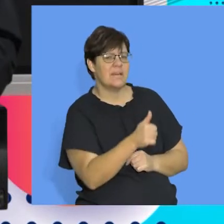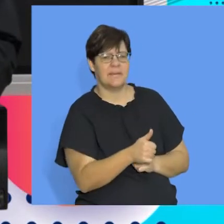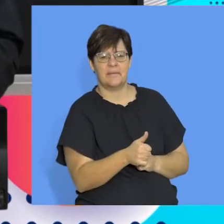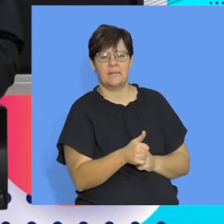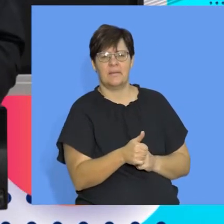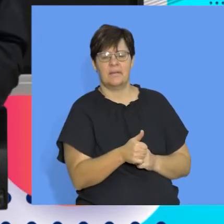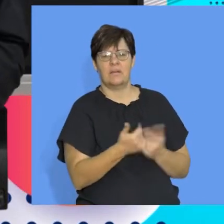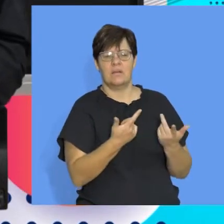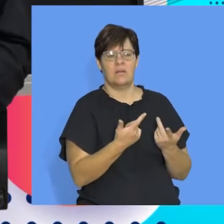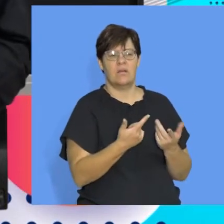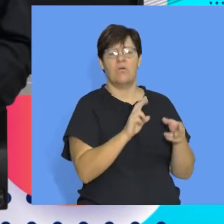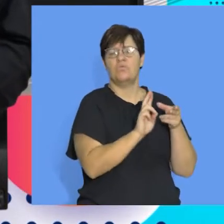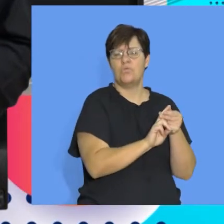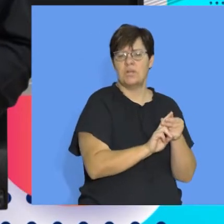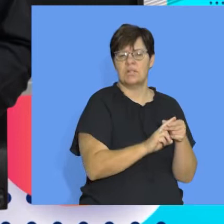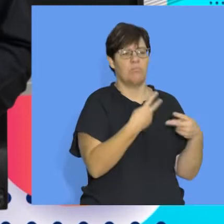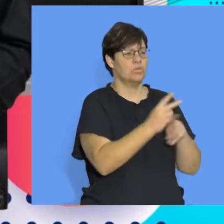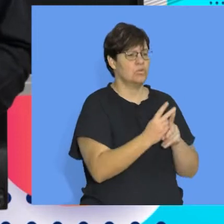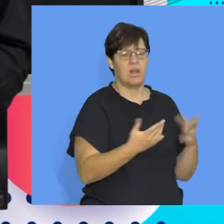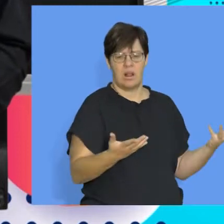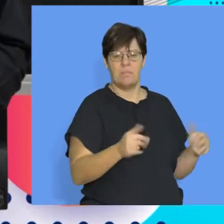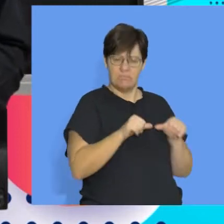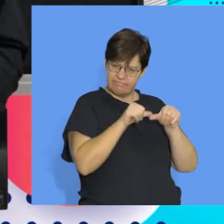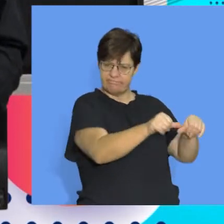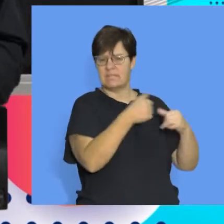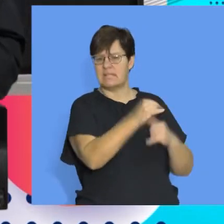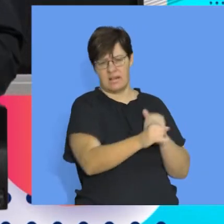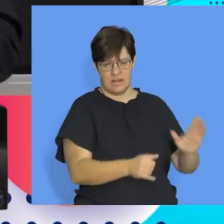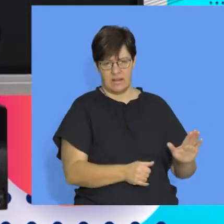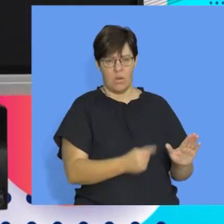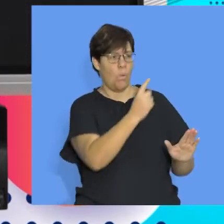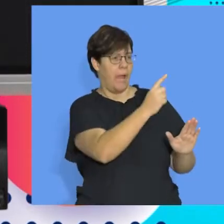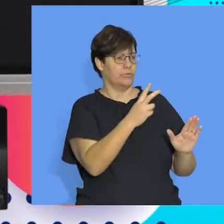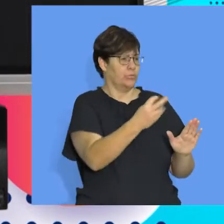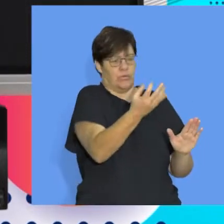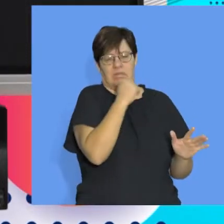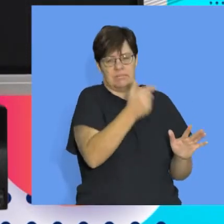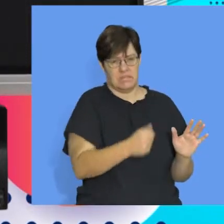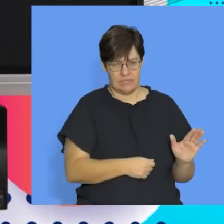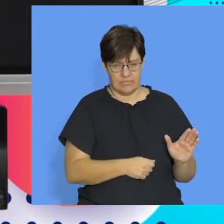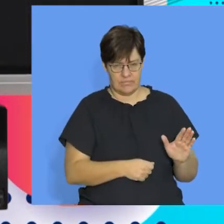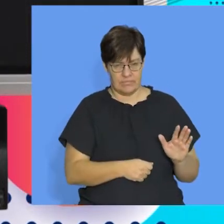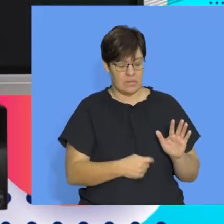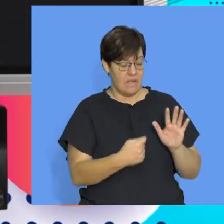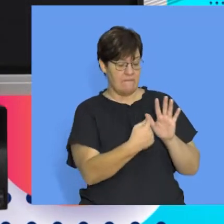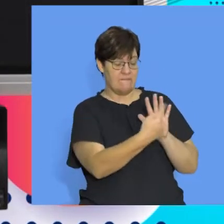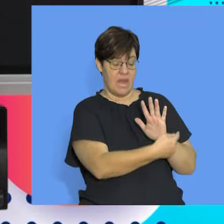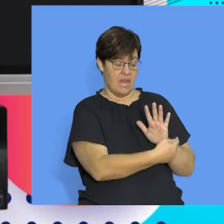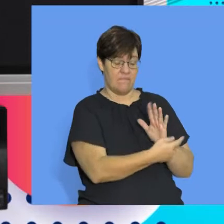the number of units that are produced, right? Now, if you take your 5 cost